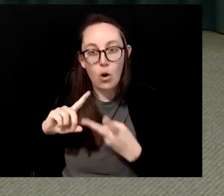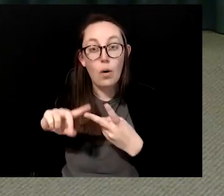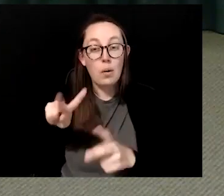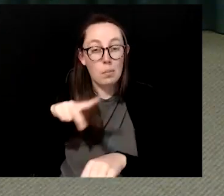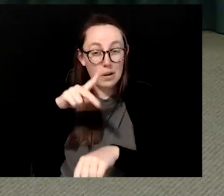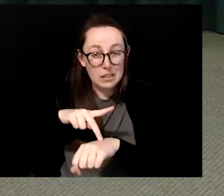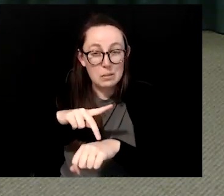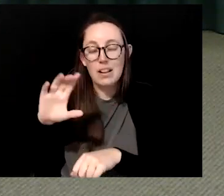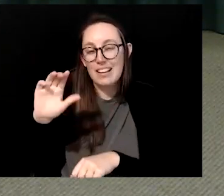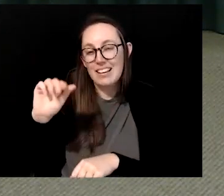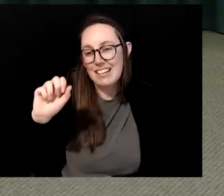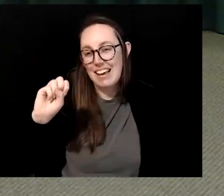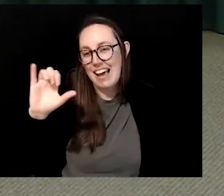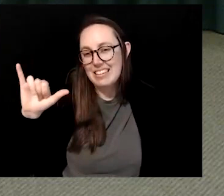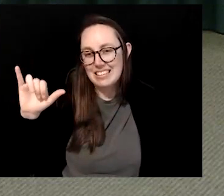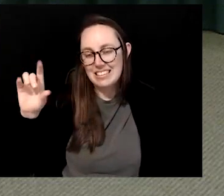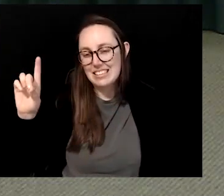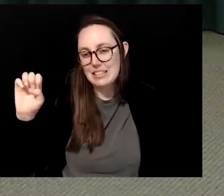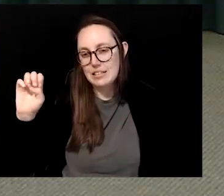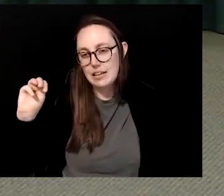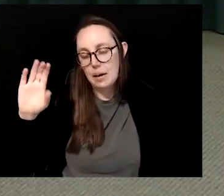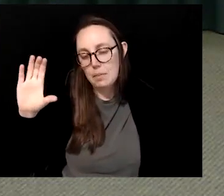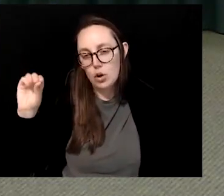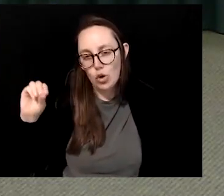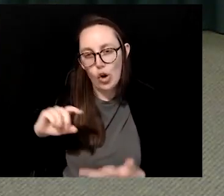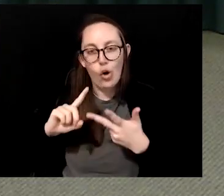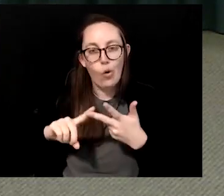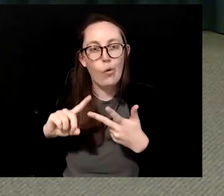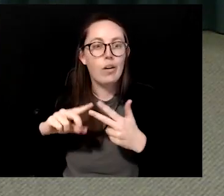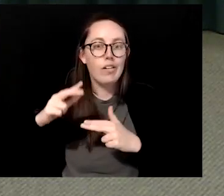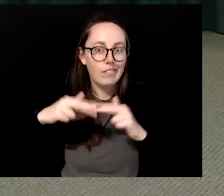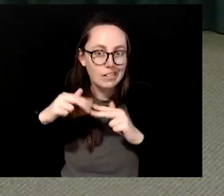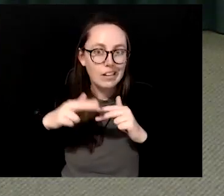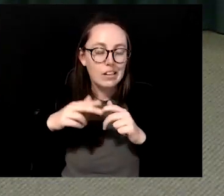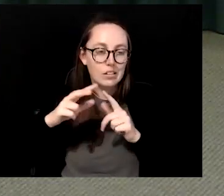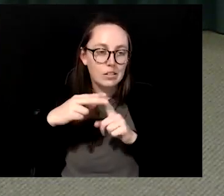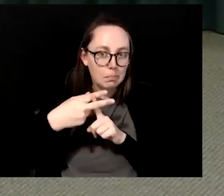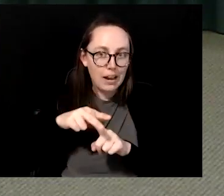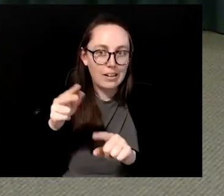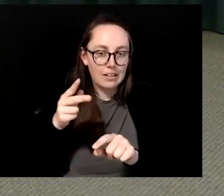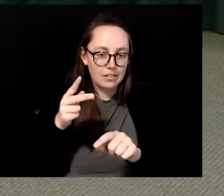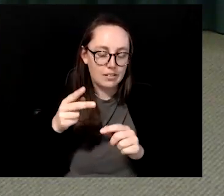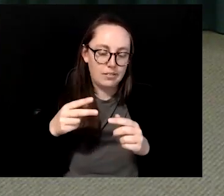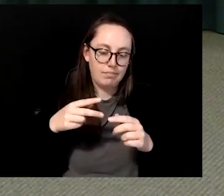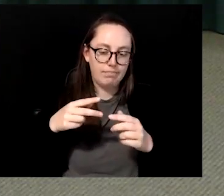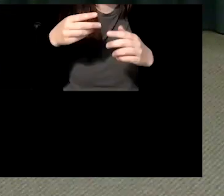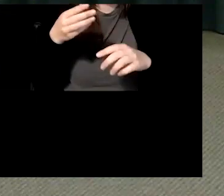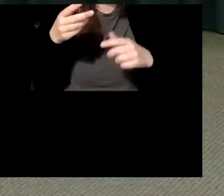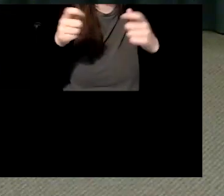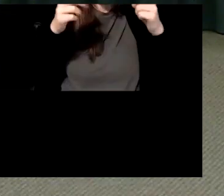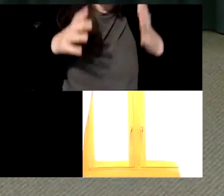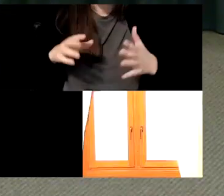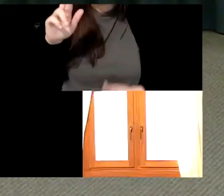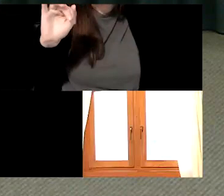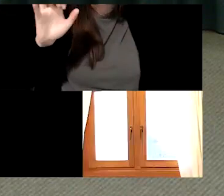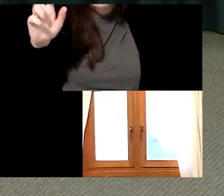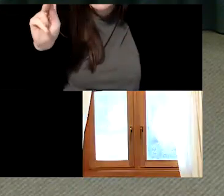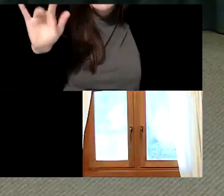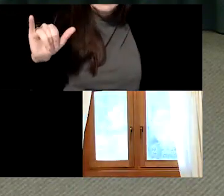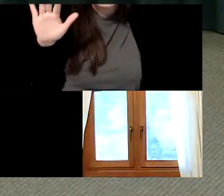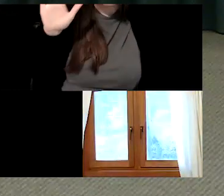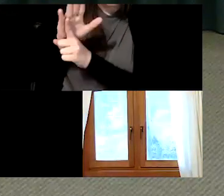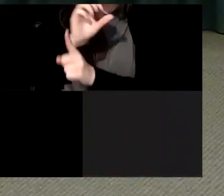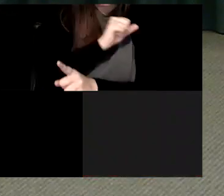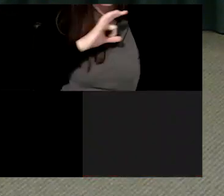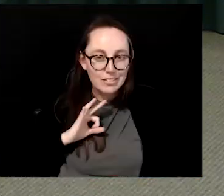facilities maintenance manager Ricky athier and his staff for organizational support uh the American Red